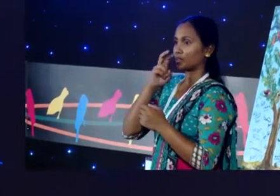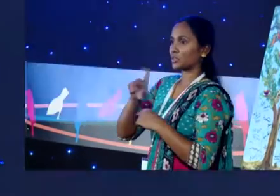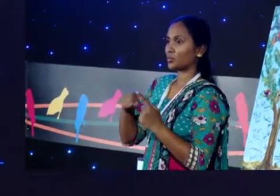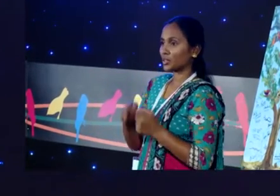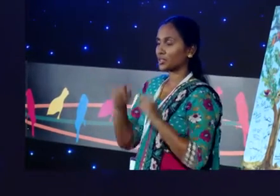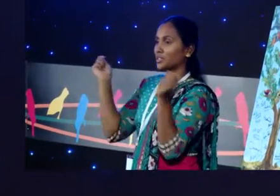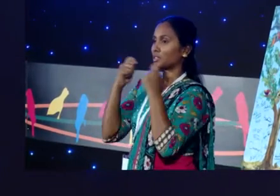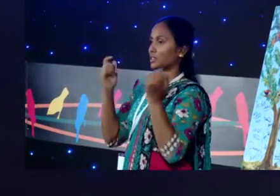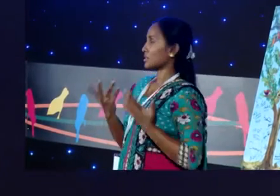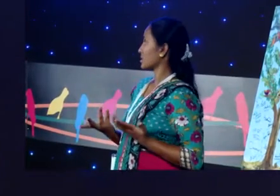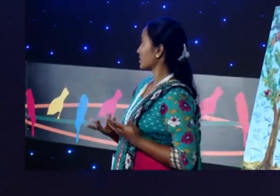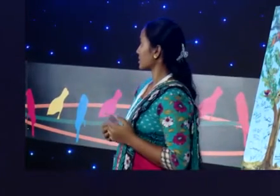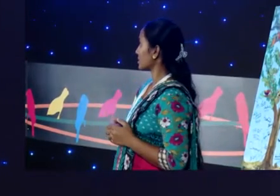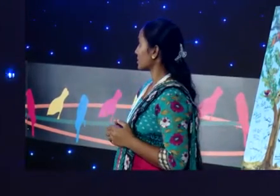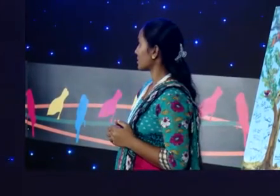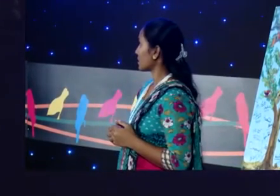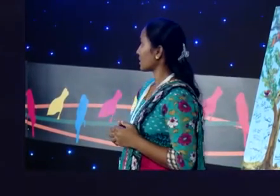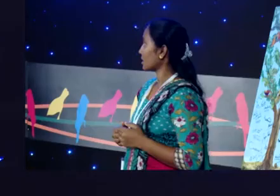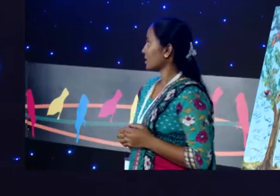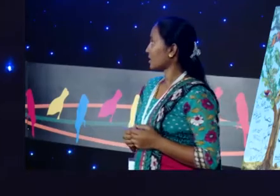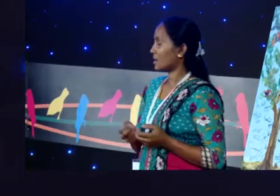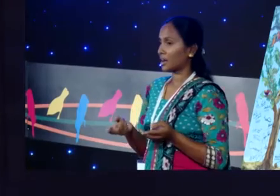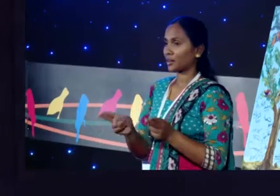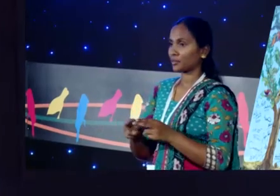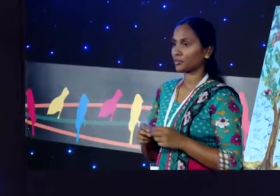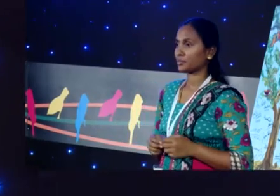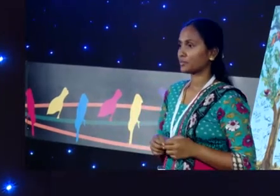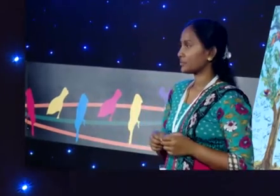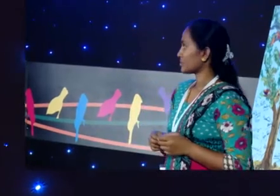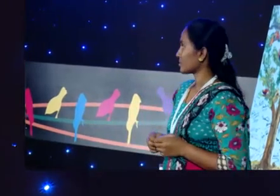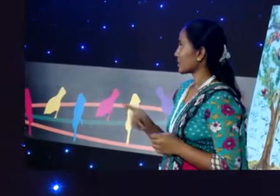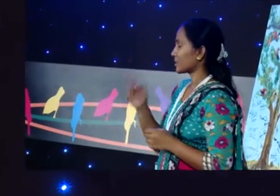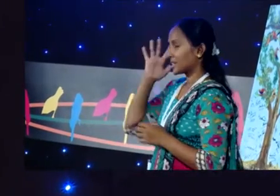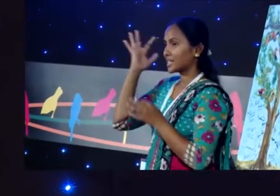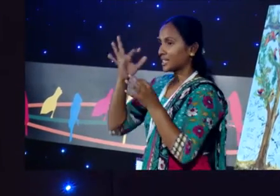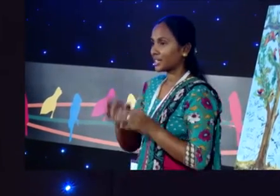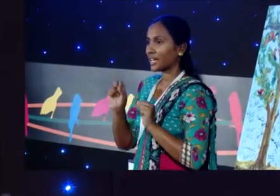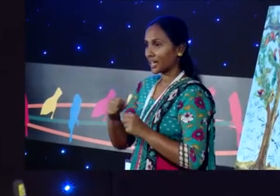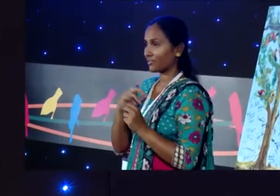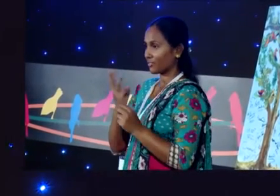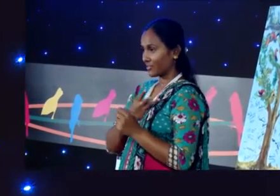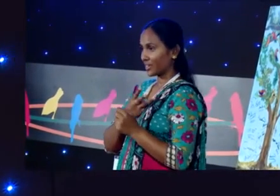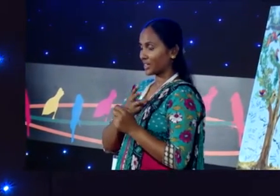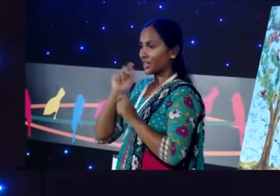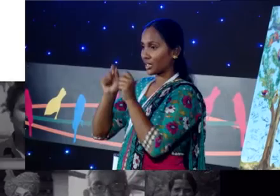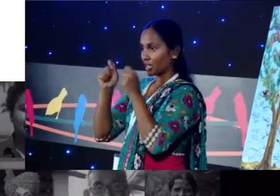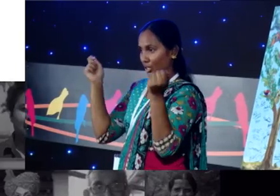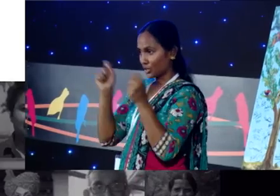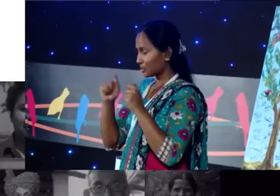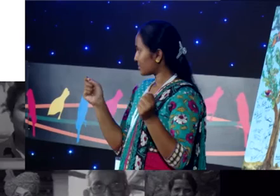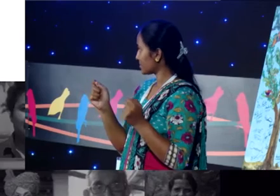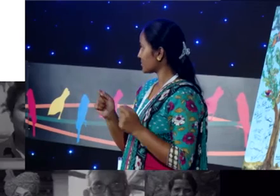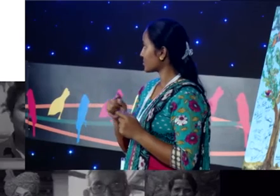in silos, you know, and just happening at a policy level? So we decided, hey, can we just set up a news site